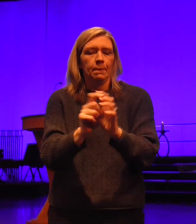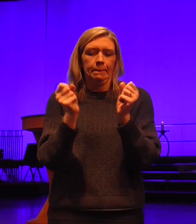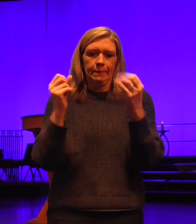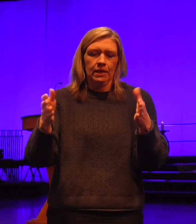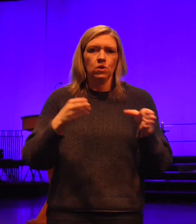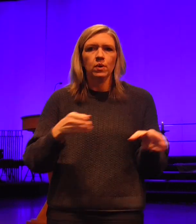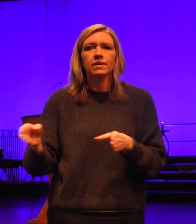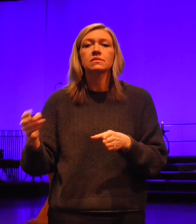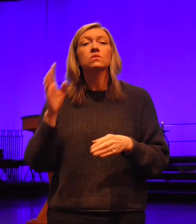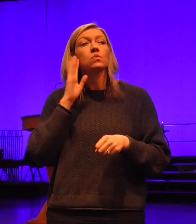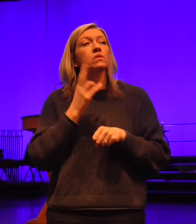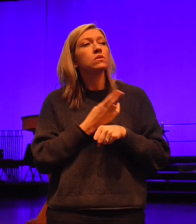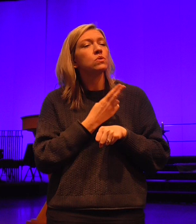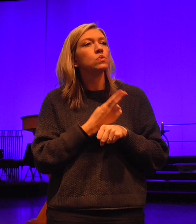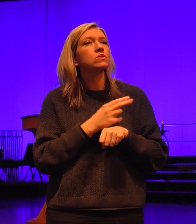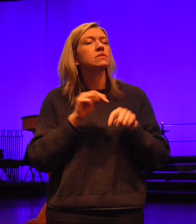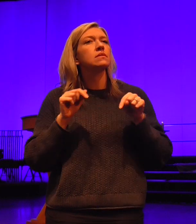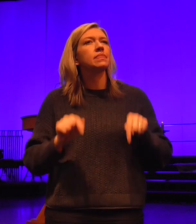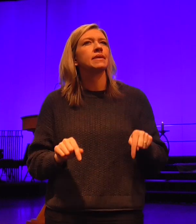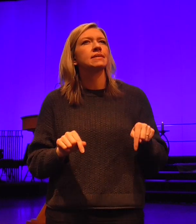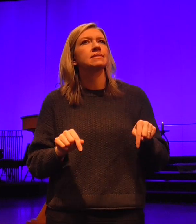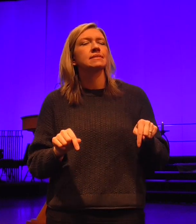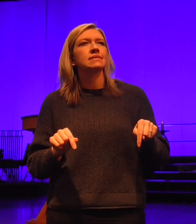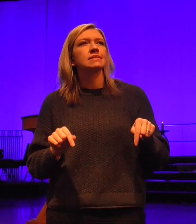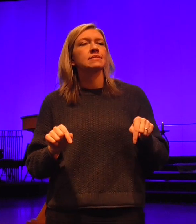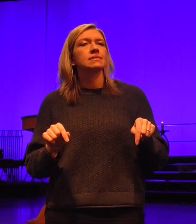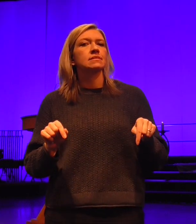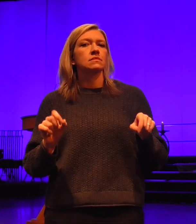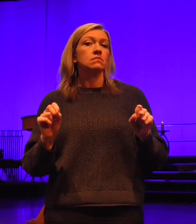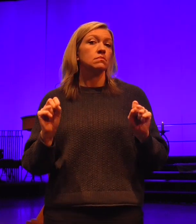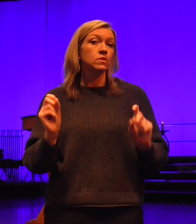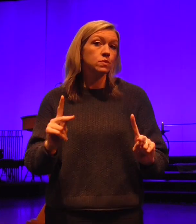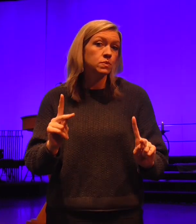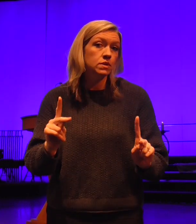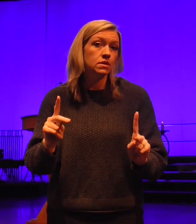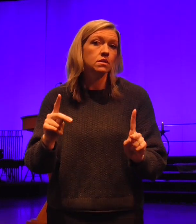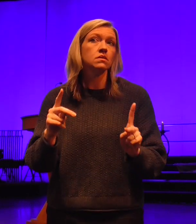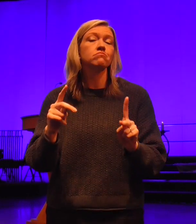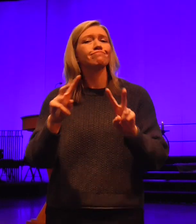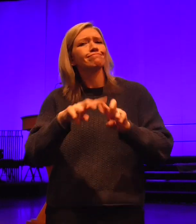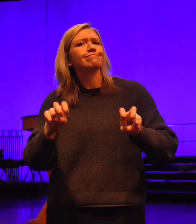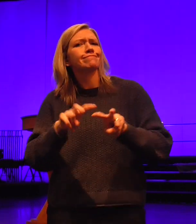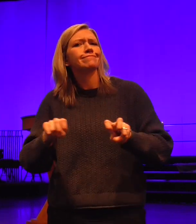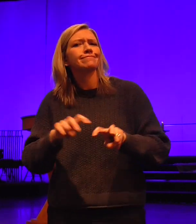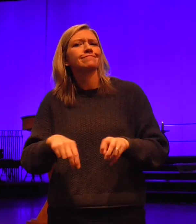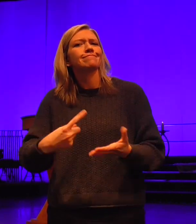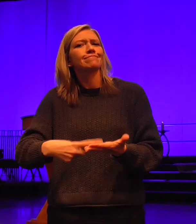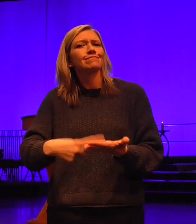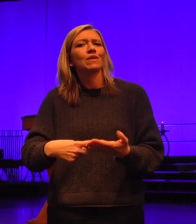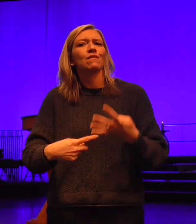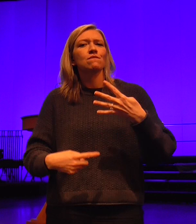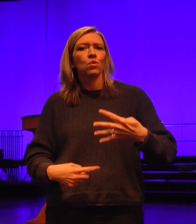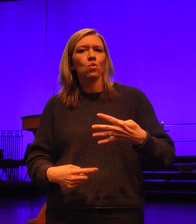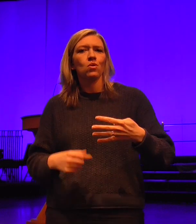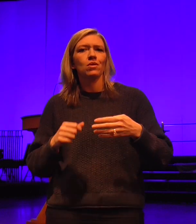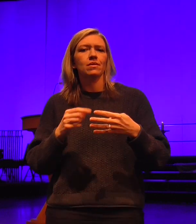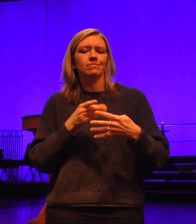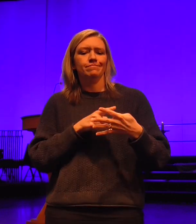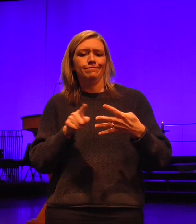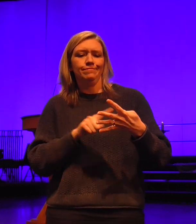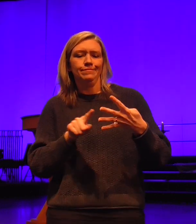use this opportunity to explore the 4 areas of